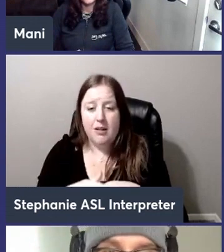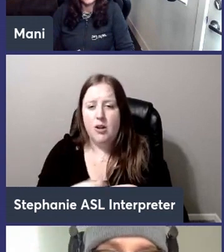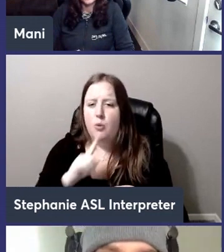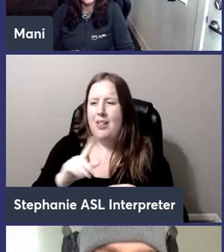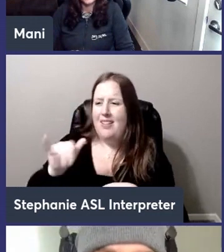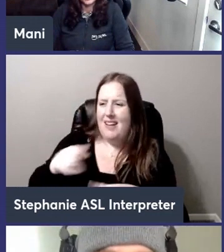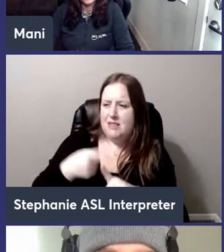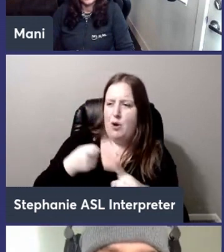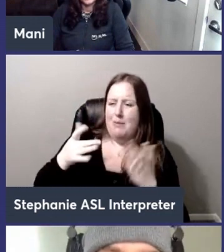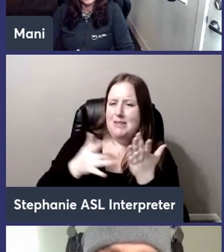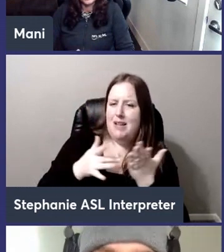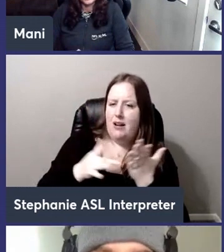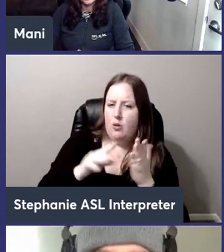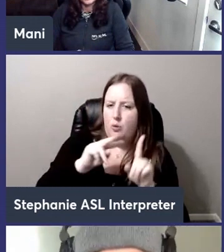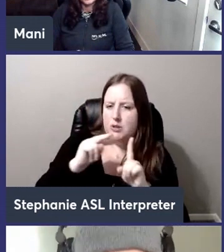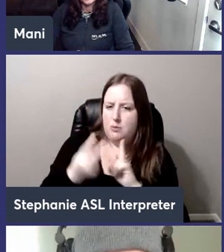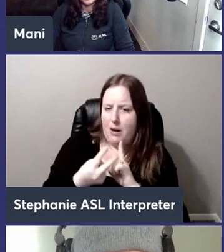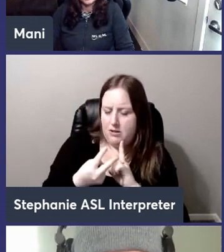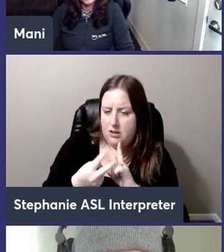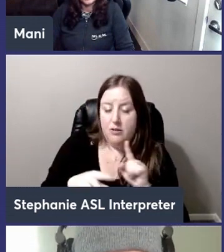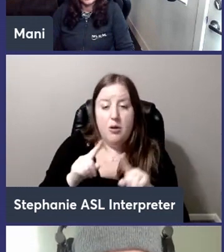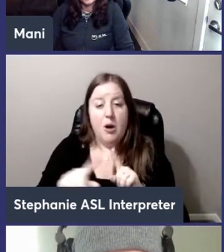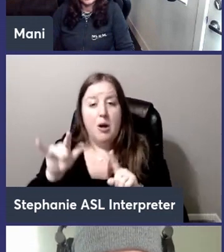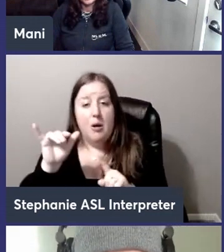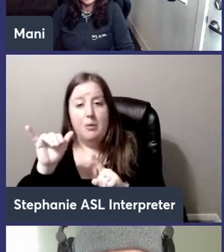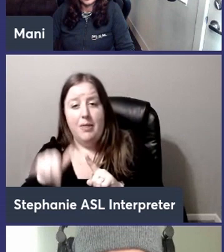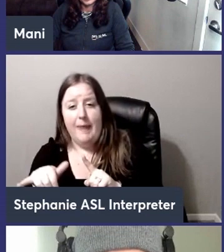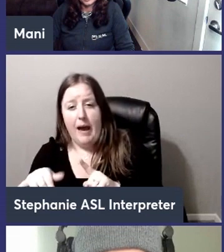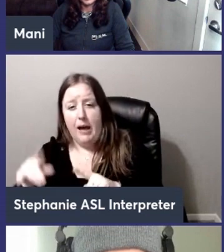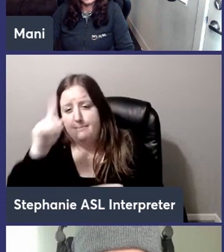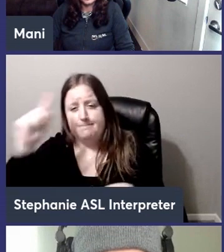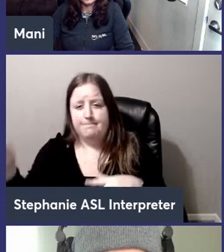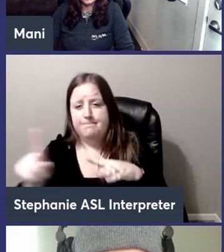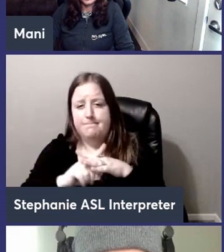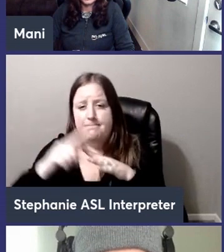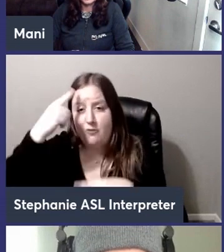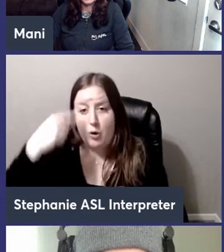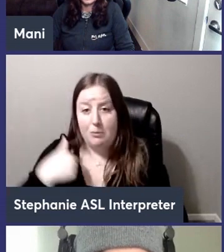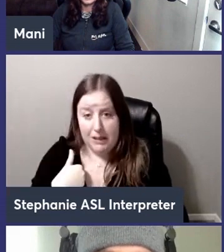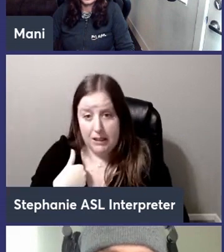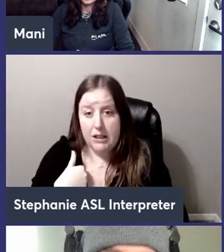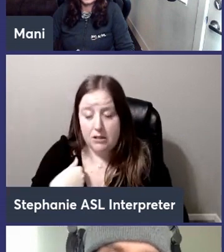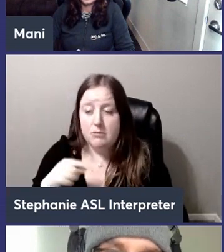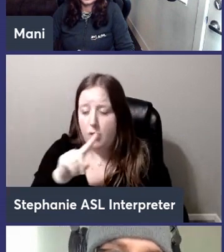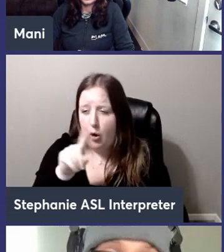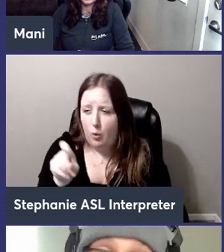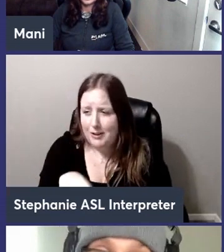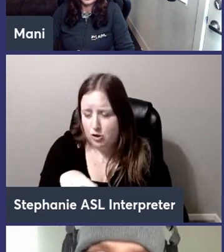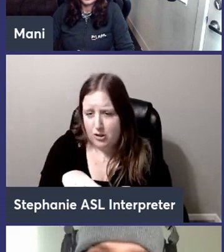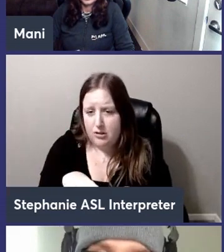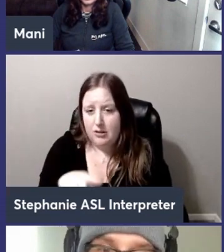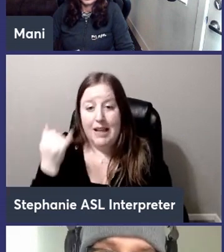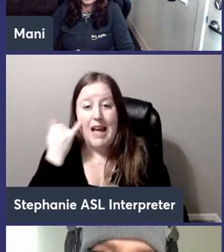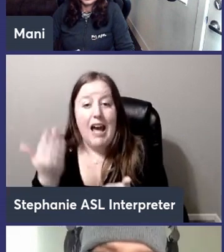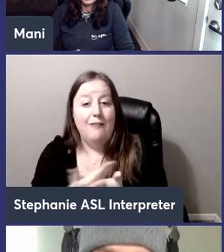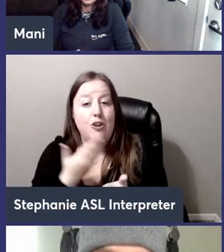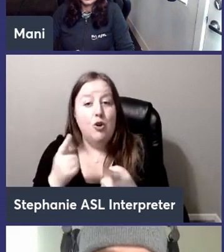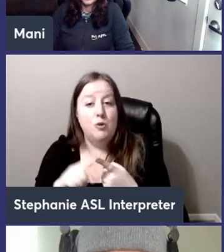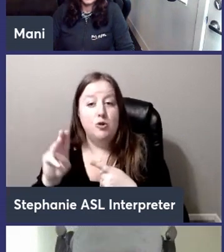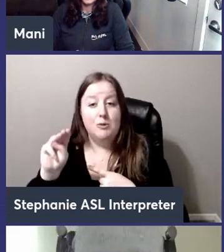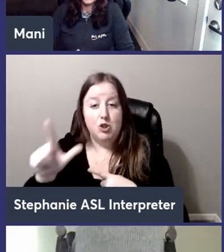technical perspective. One thing that this kind of raises in my mind too, of a question for those of us new to machine